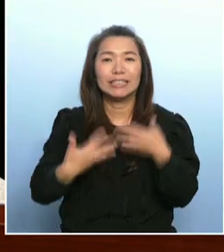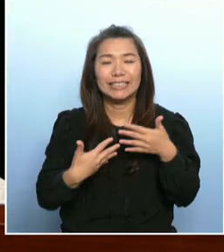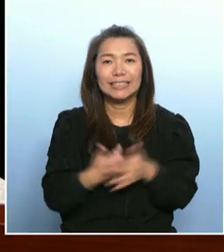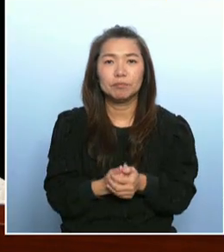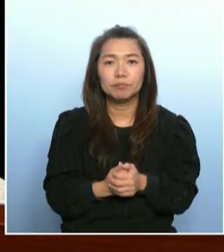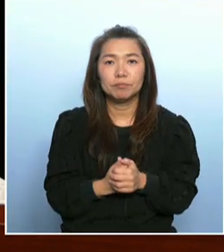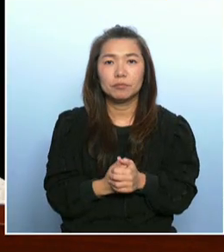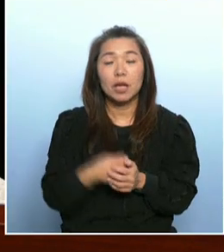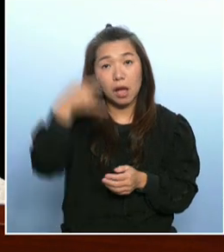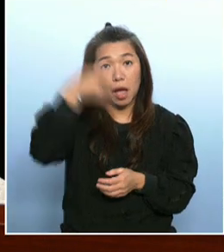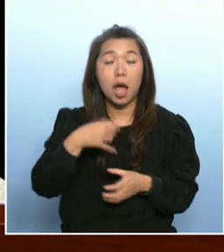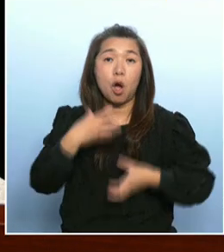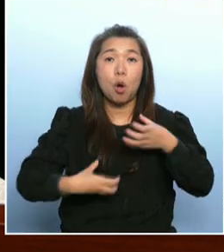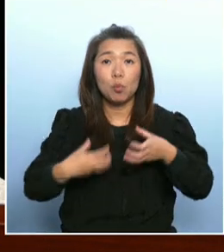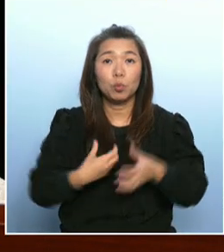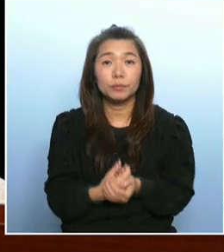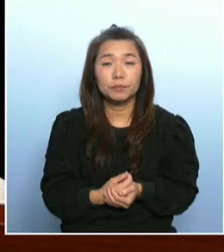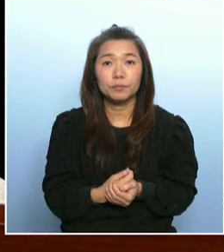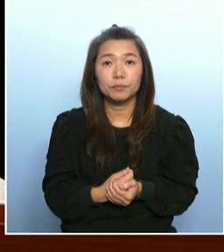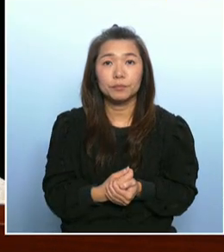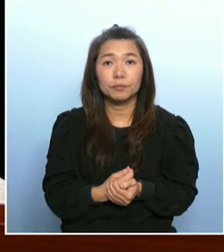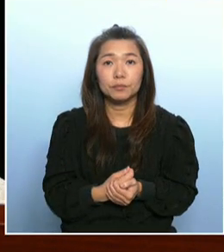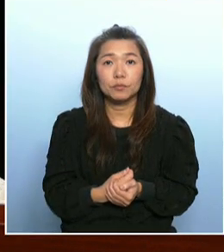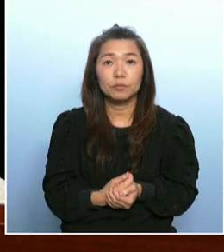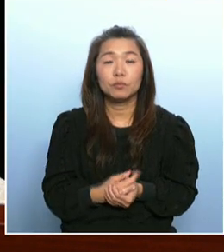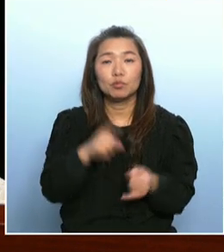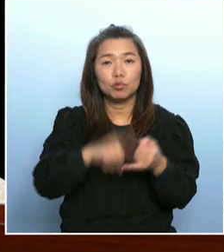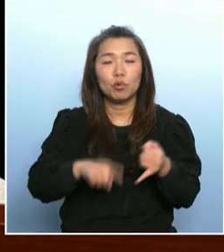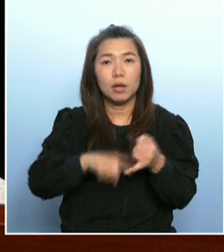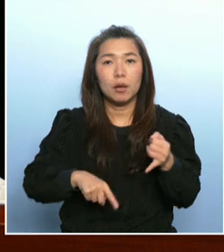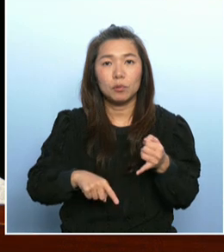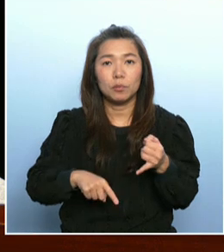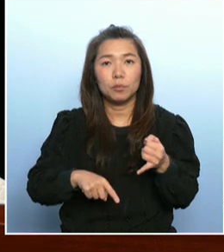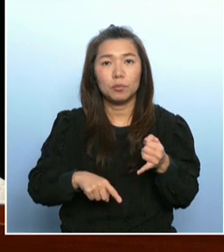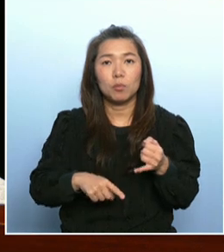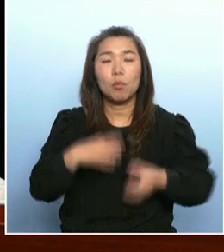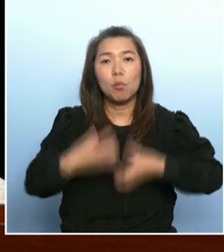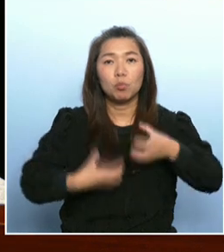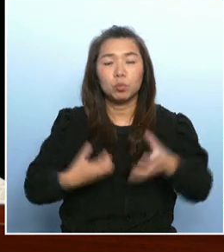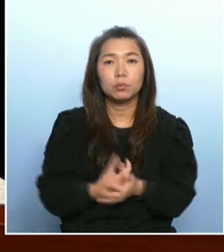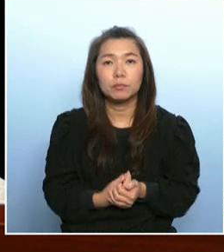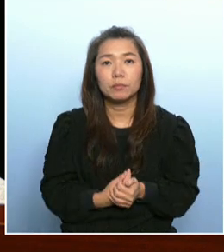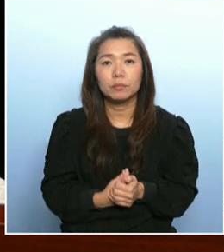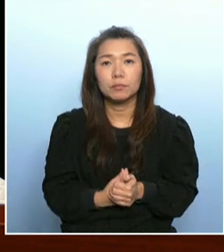Any other business? The next meeting will be the last meeting of this subcommittee.